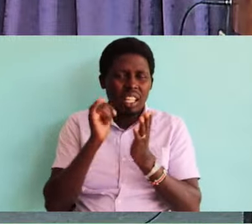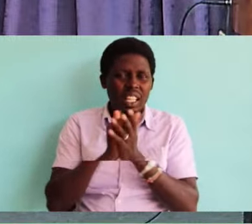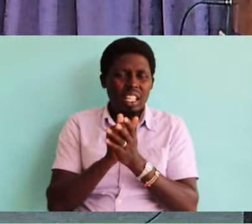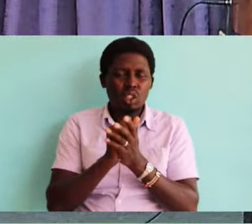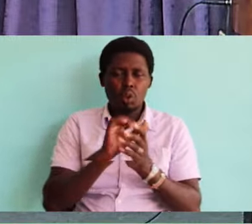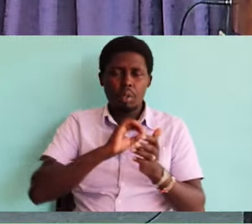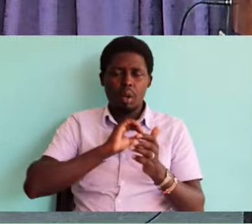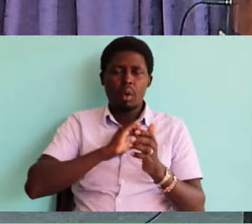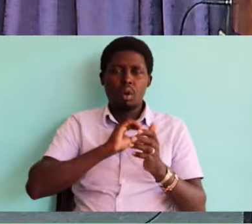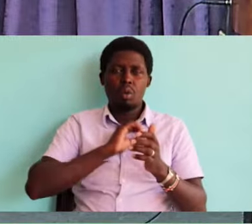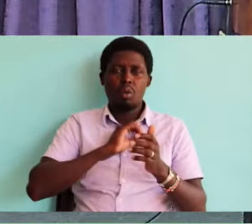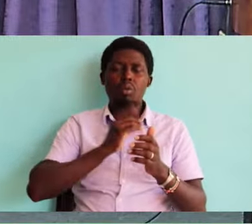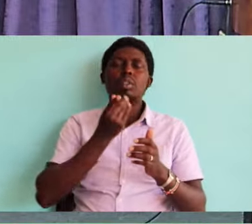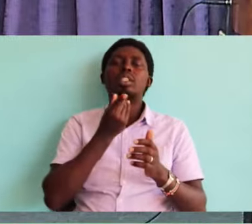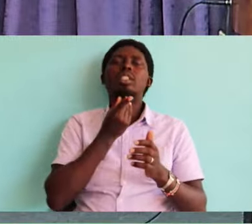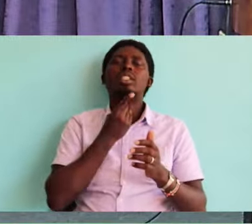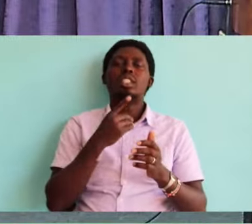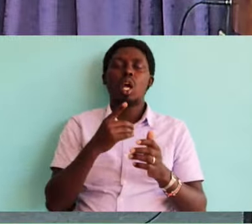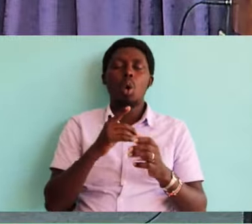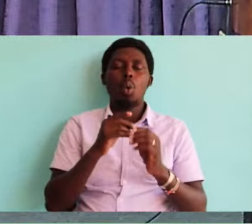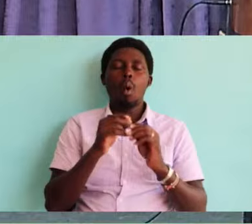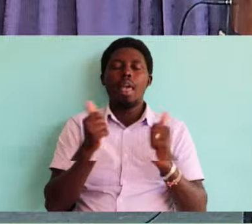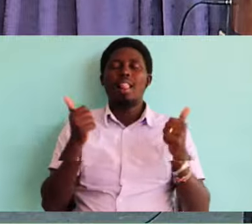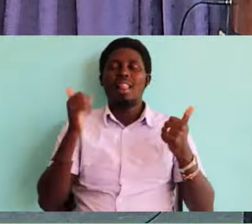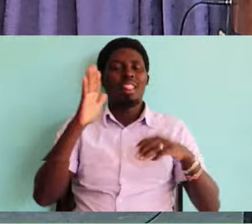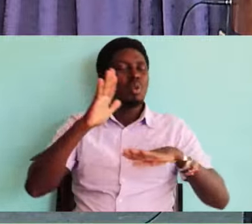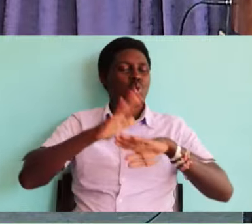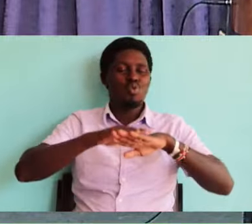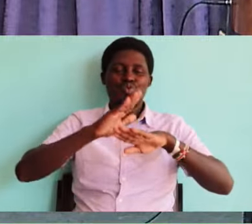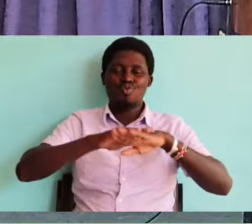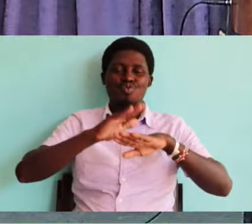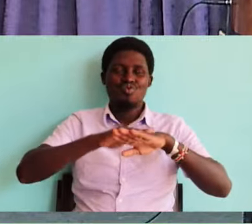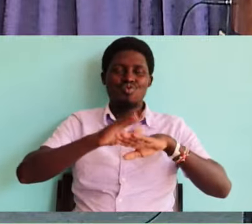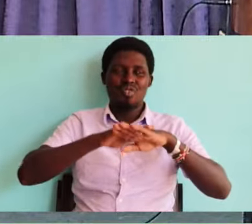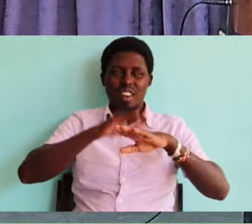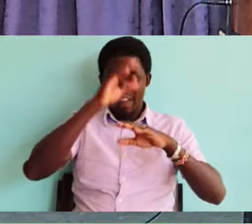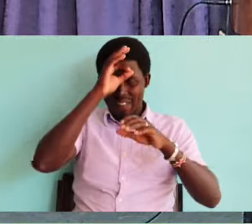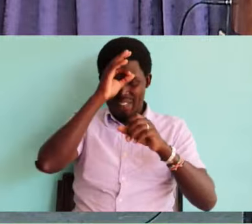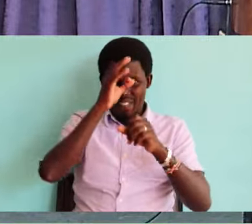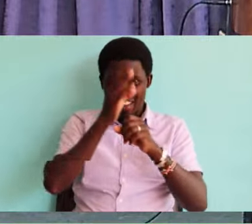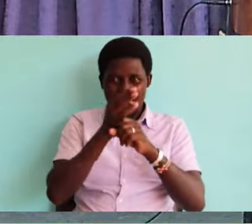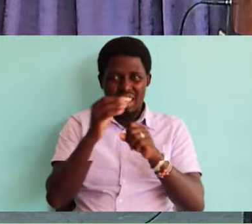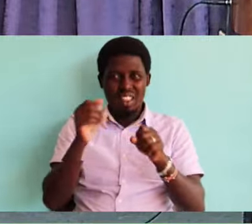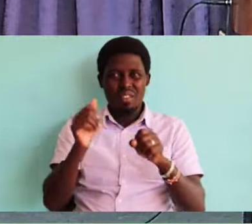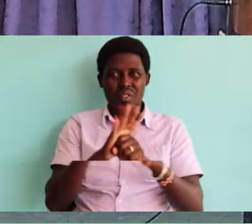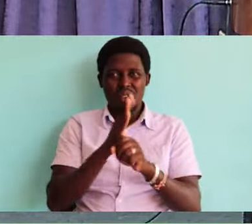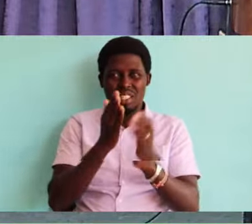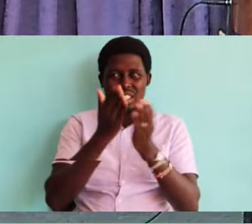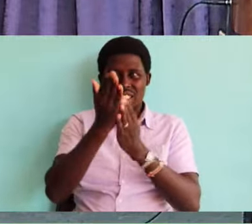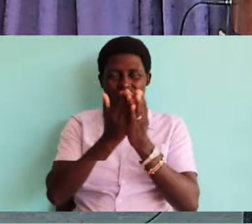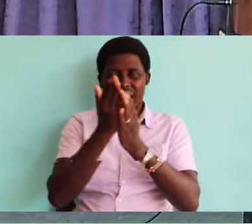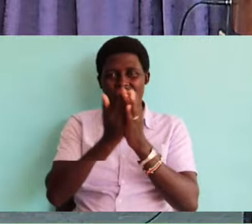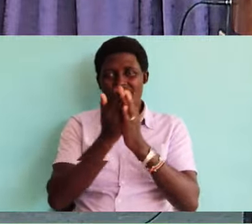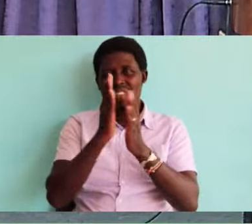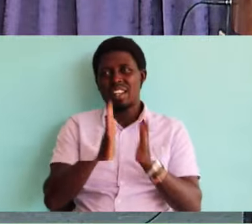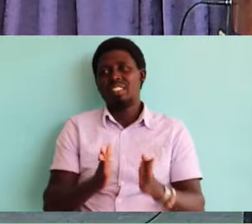God will say, well done, good and faithful servant.